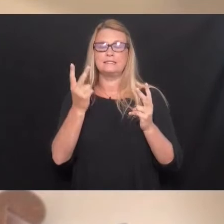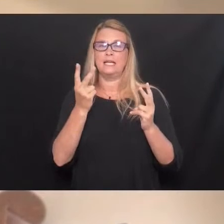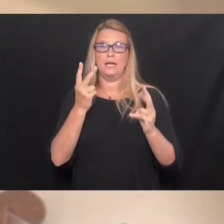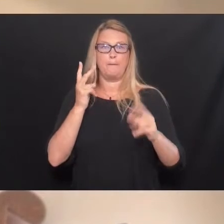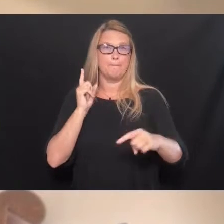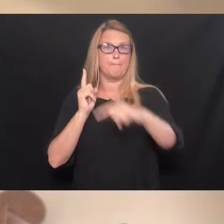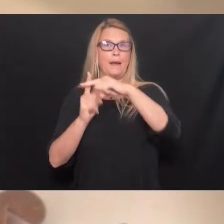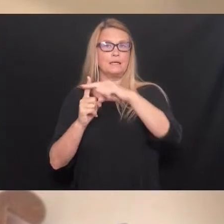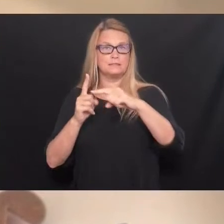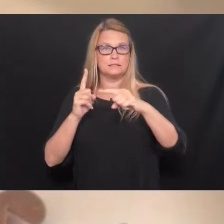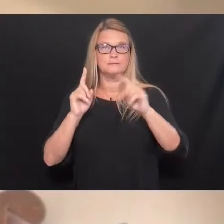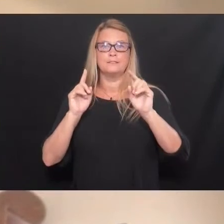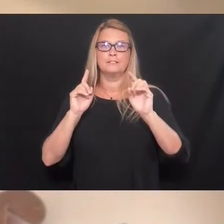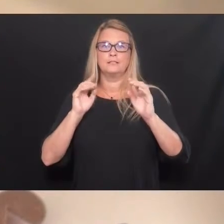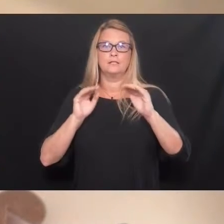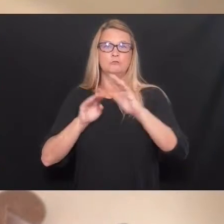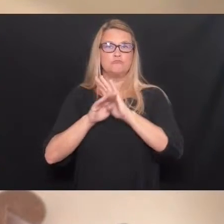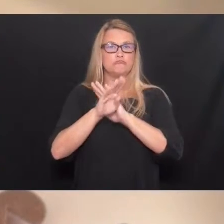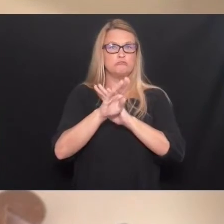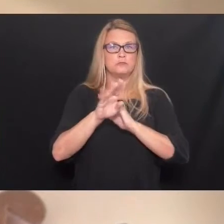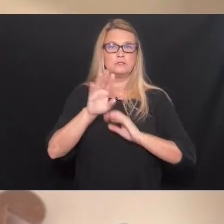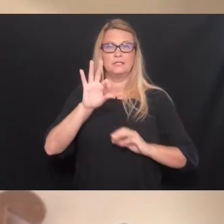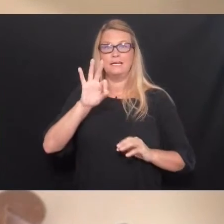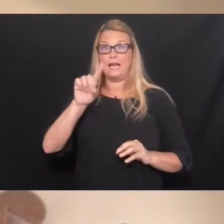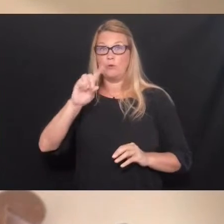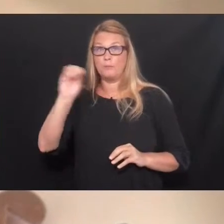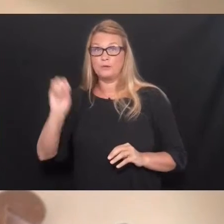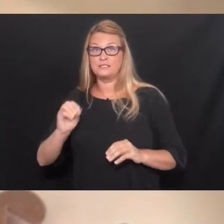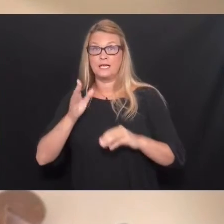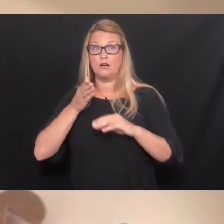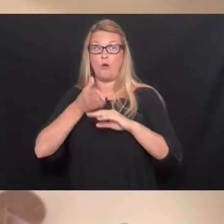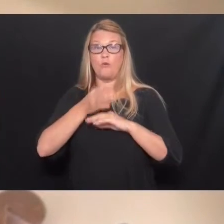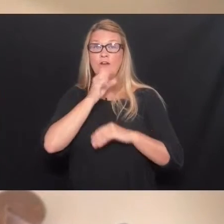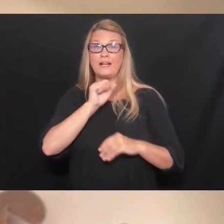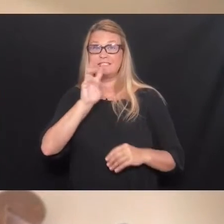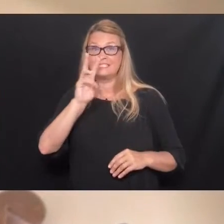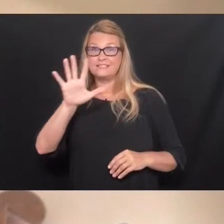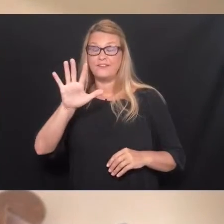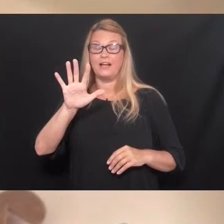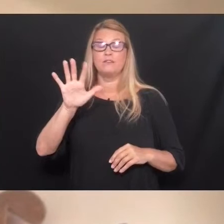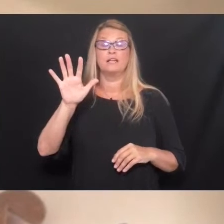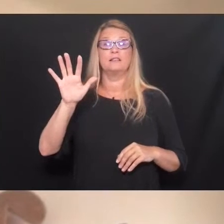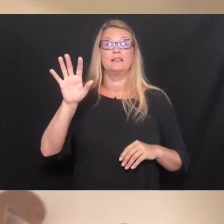towards 91% of over 65 and towards